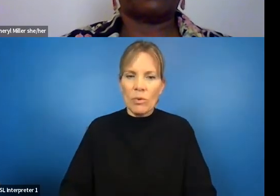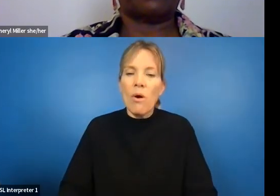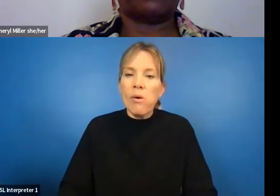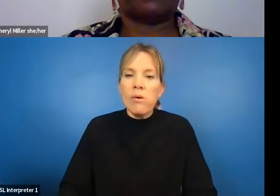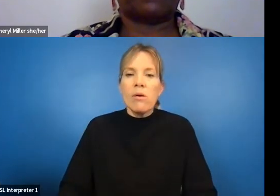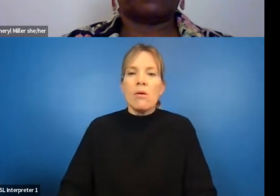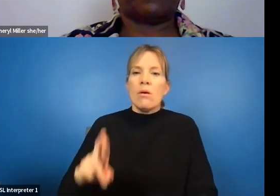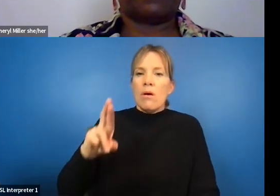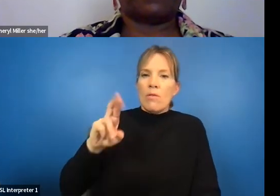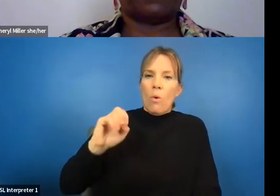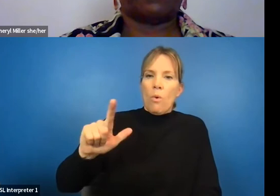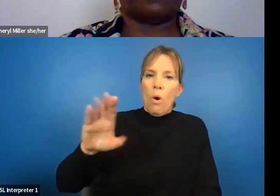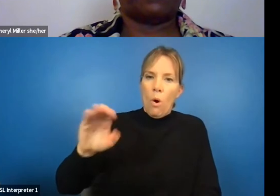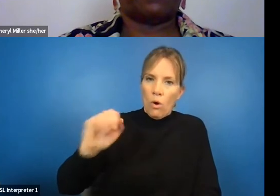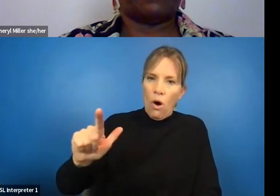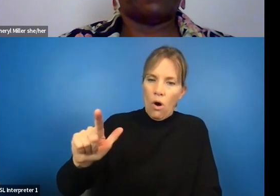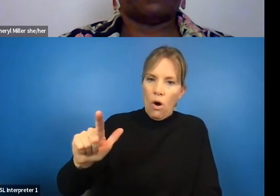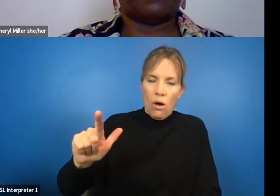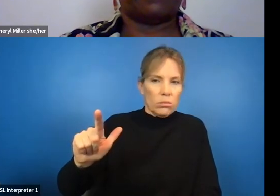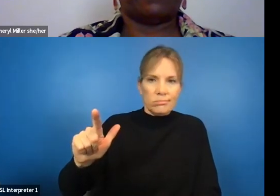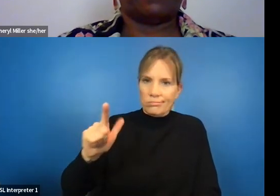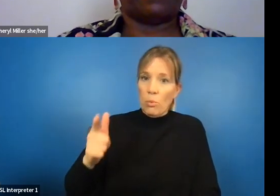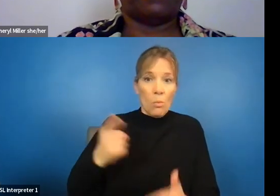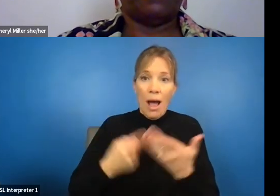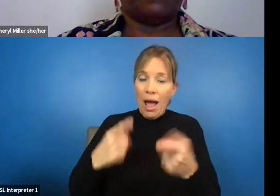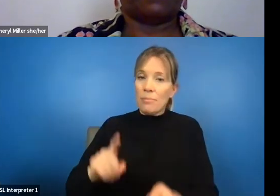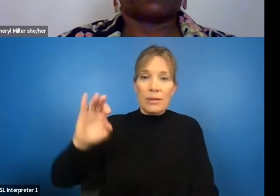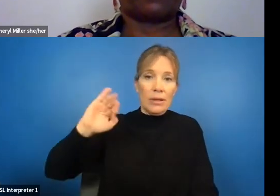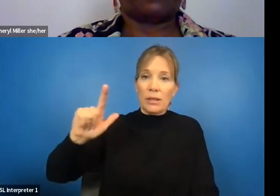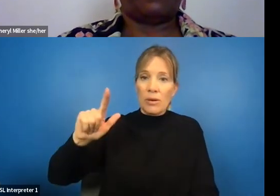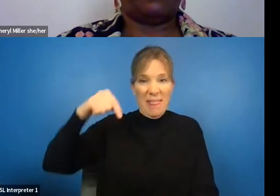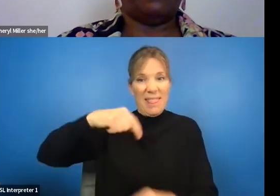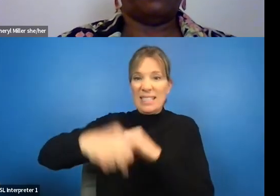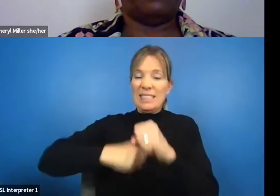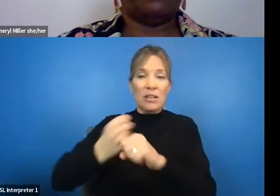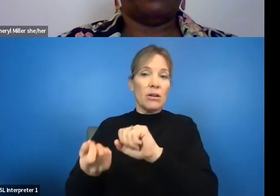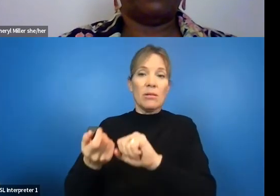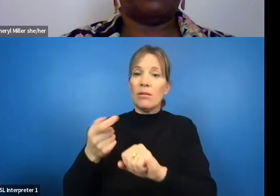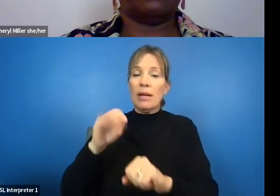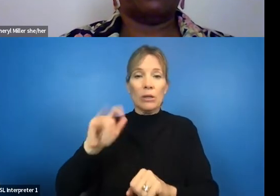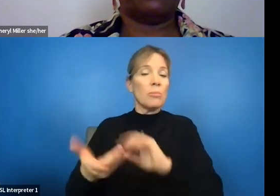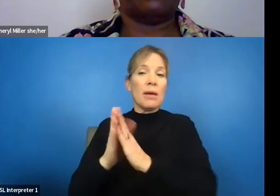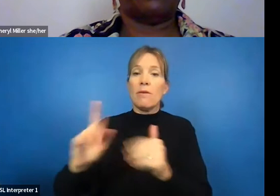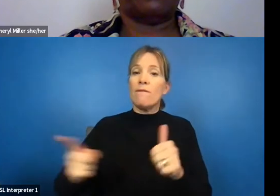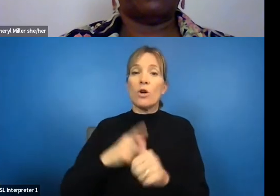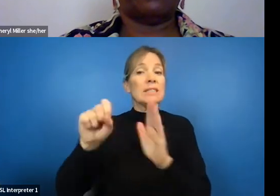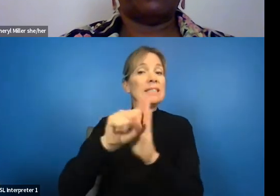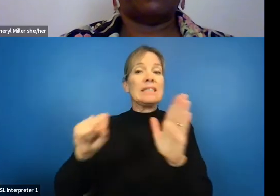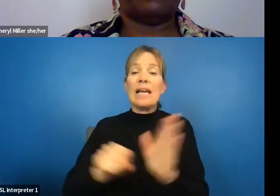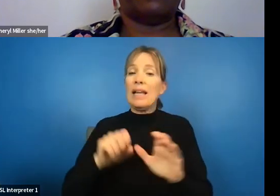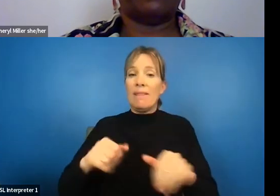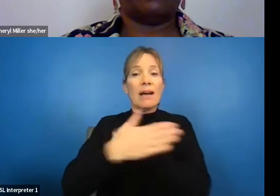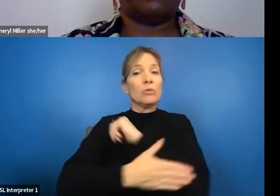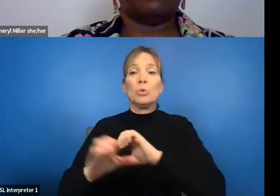roll calling, Illinois became, you know, this year, the first state in the country to do so. And I will